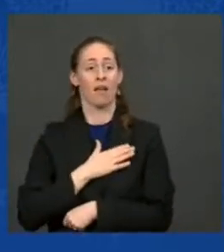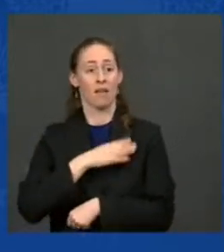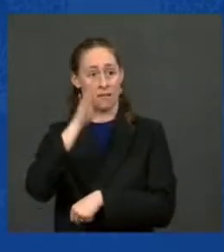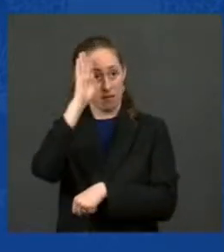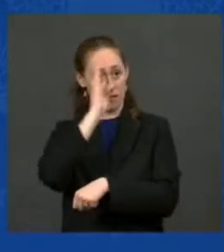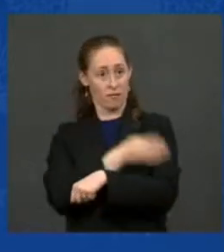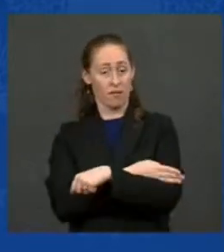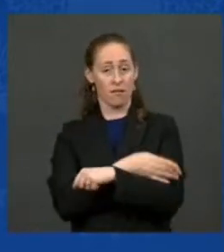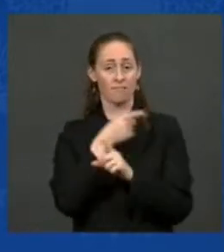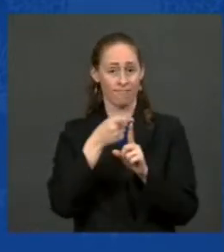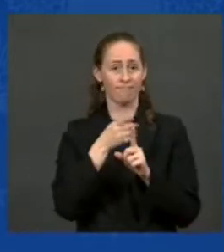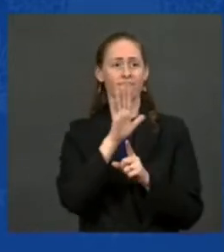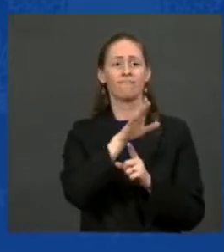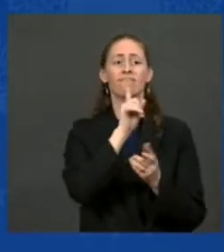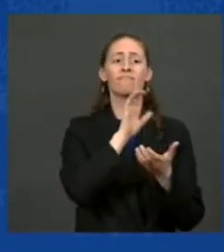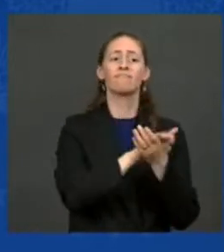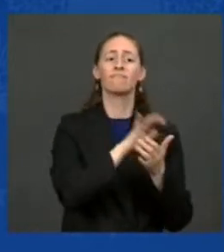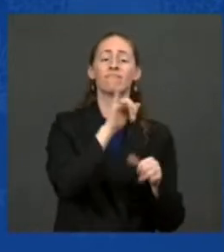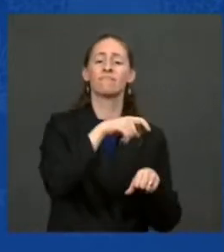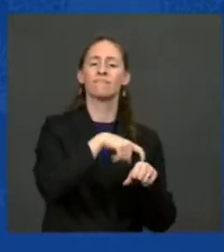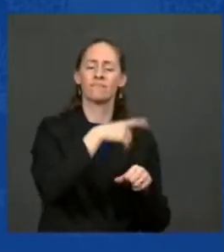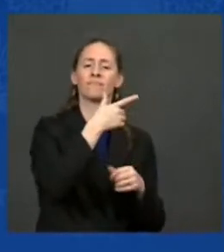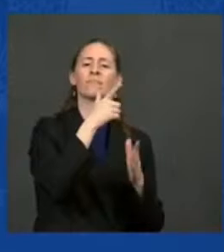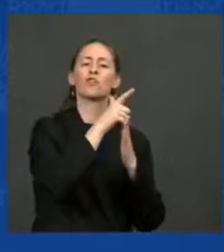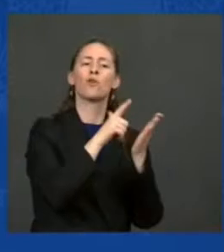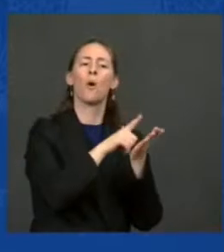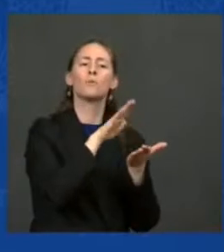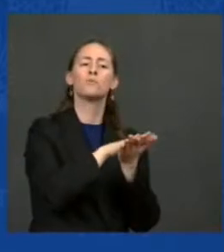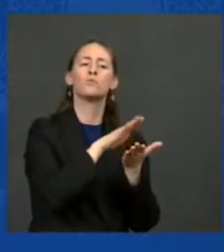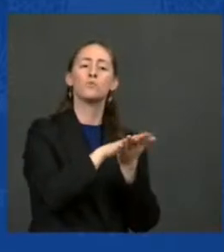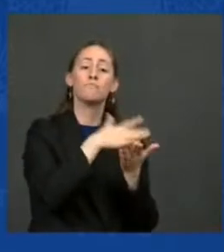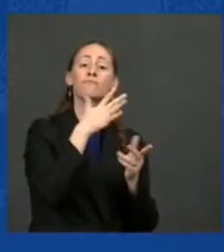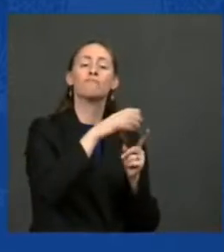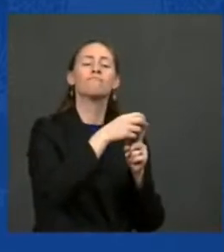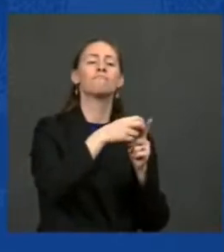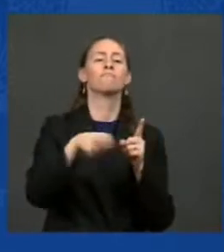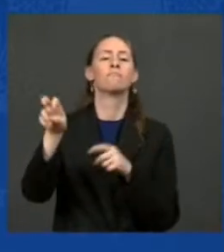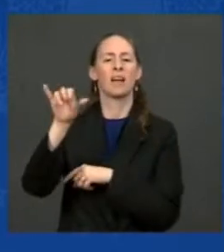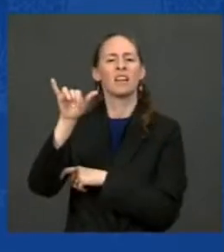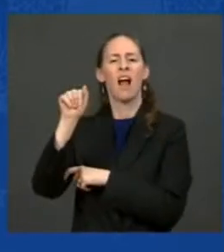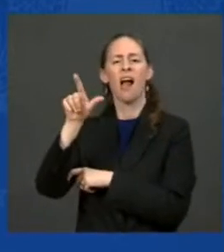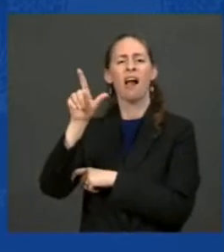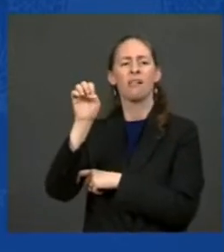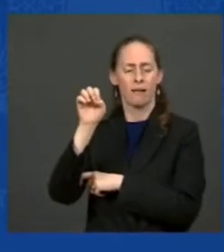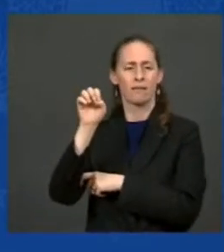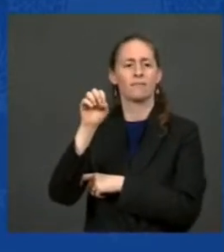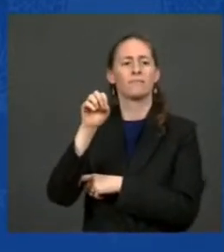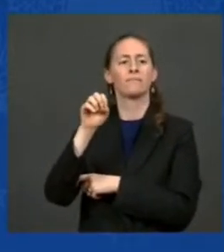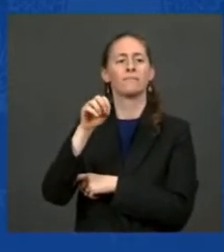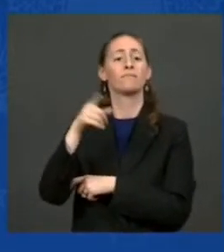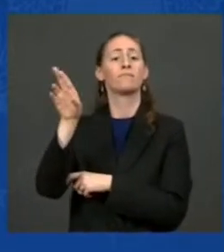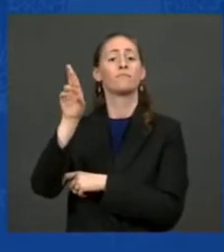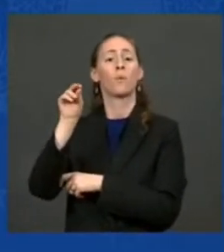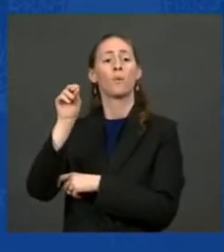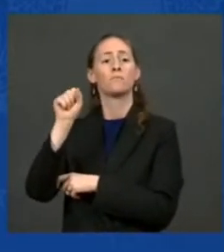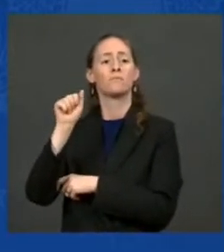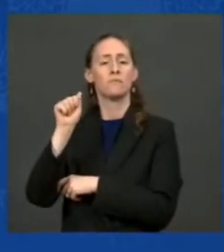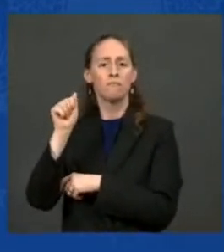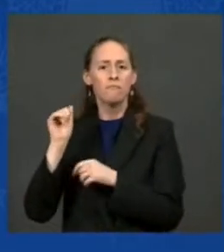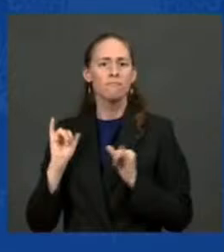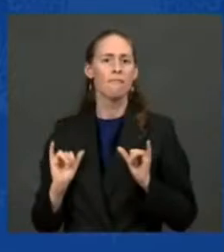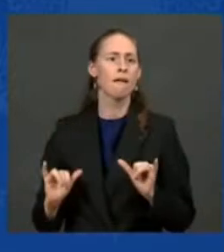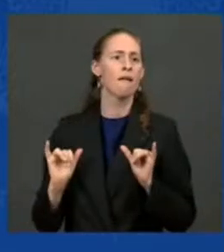second year of law school, and he transferred to Yale Law School. And Rosa heard that I was coming up with